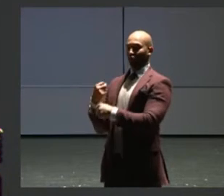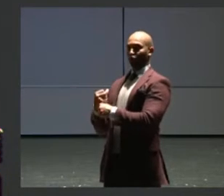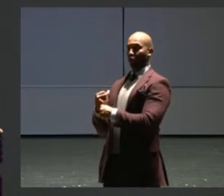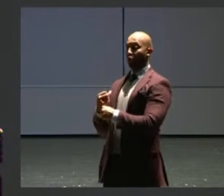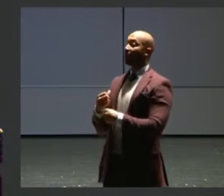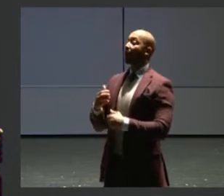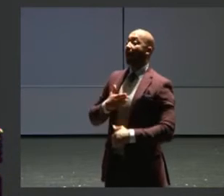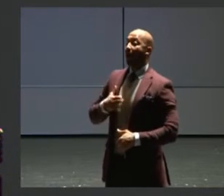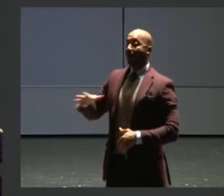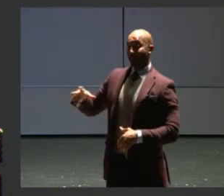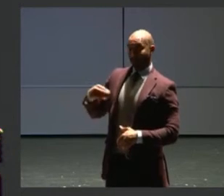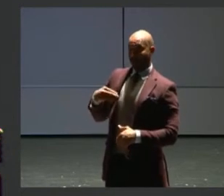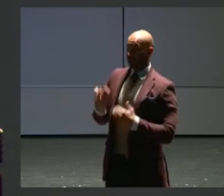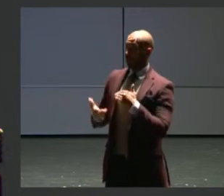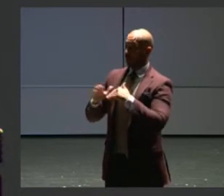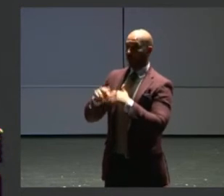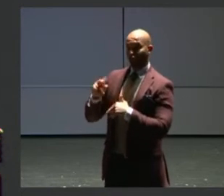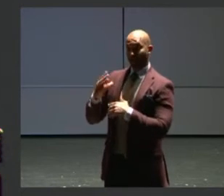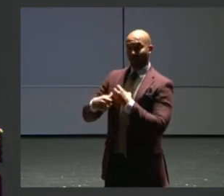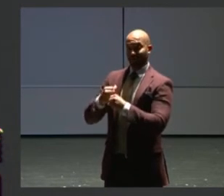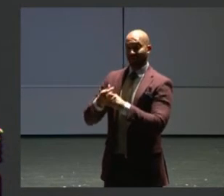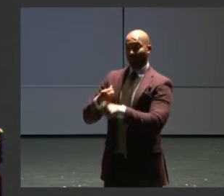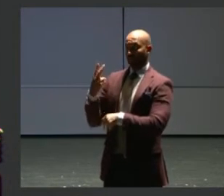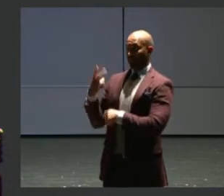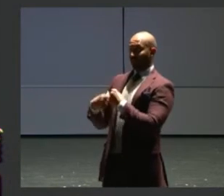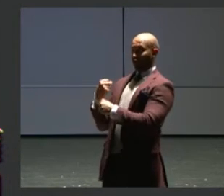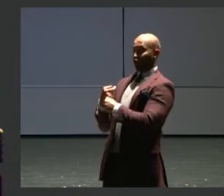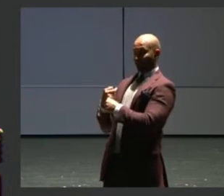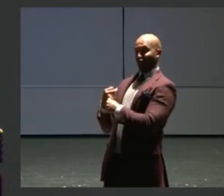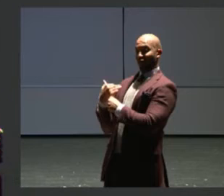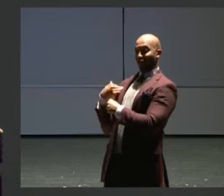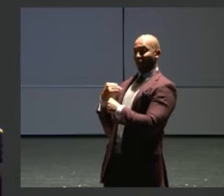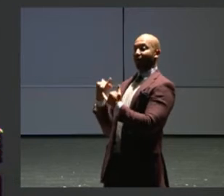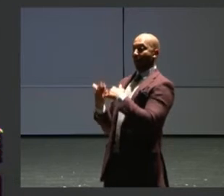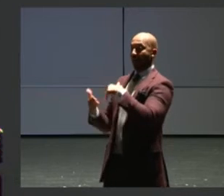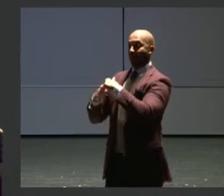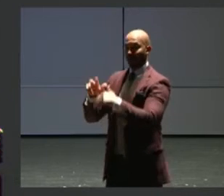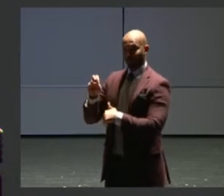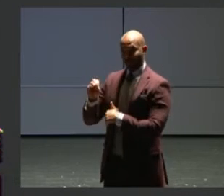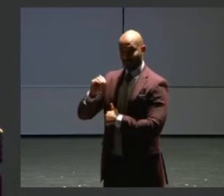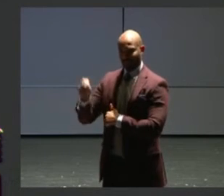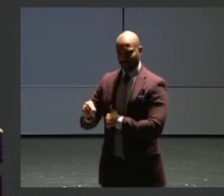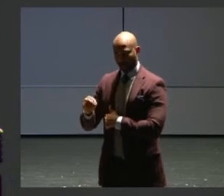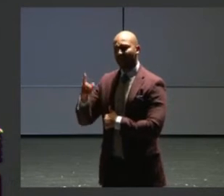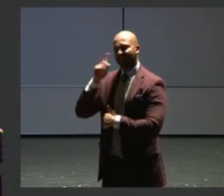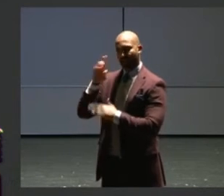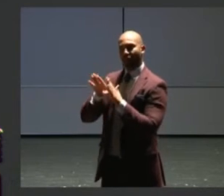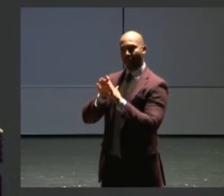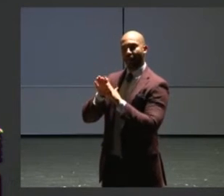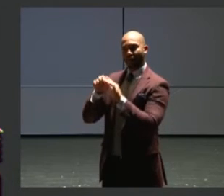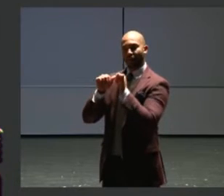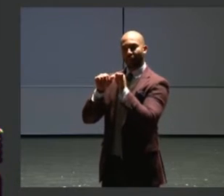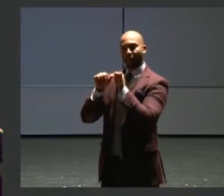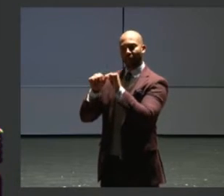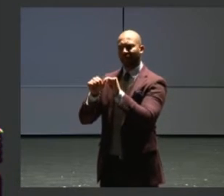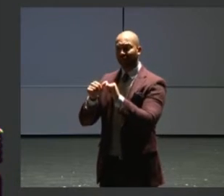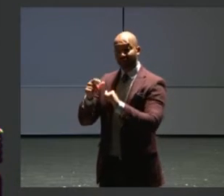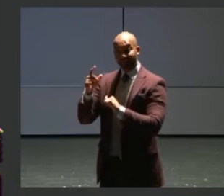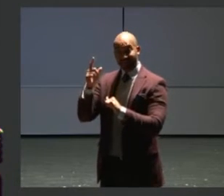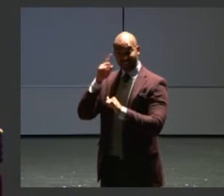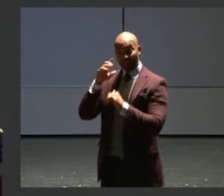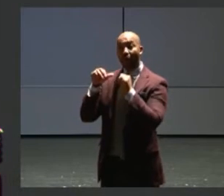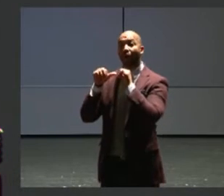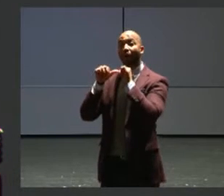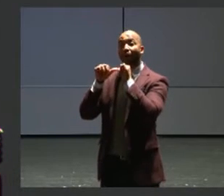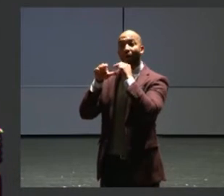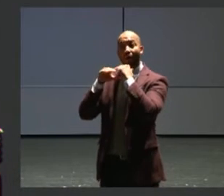are up over 30% from 2 years ago, and we expect those trends to continue for some time. I don't know if in the long term that's